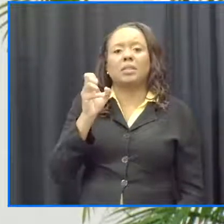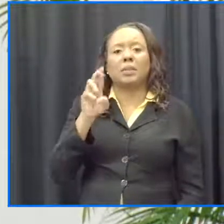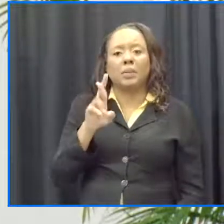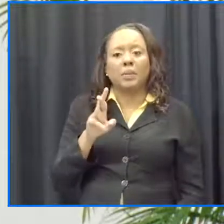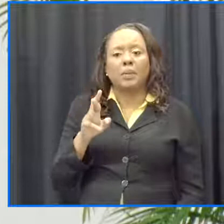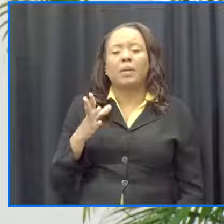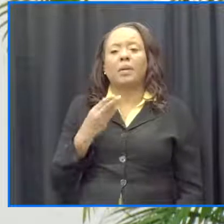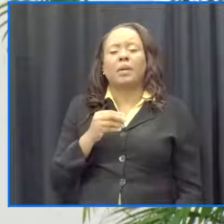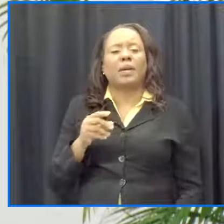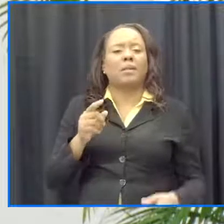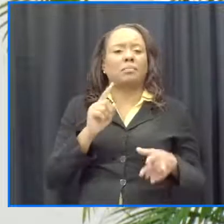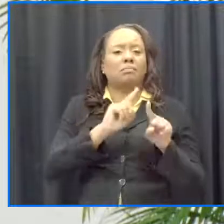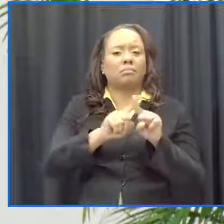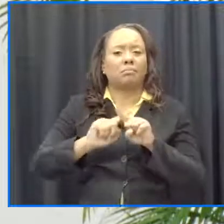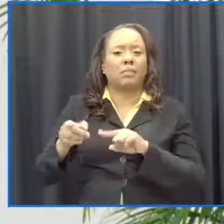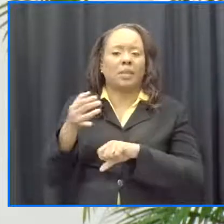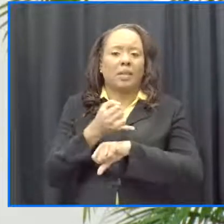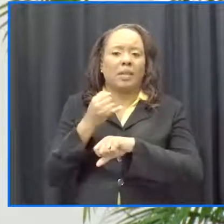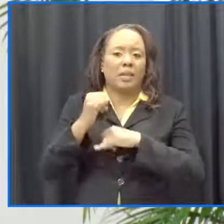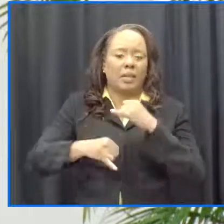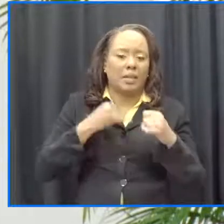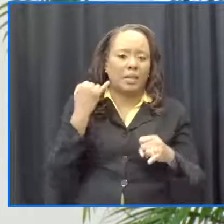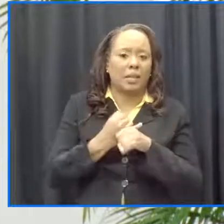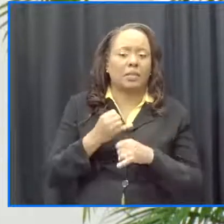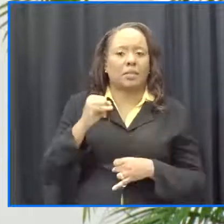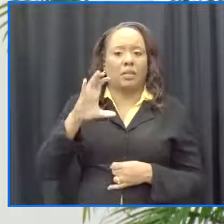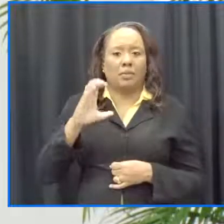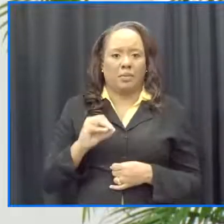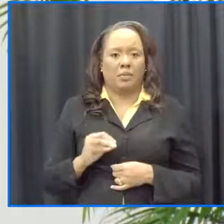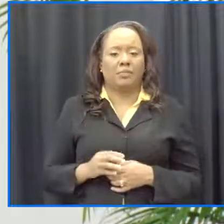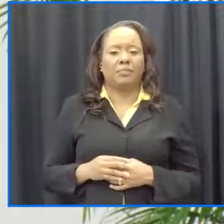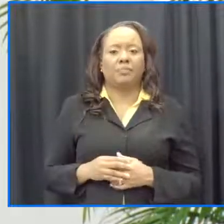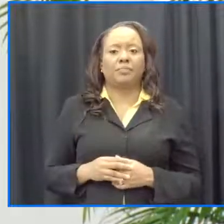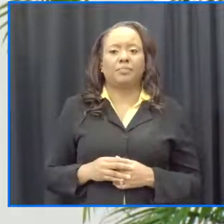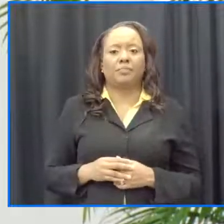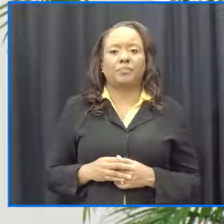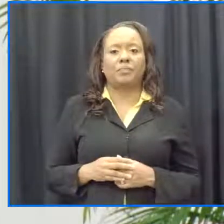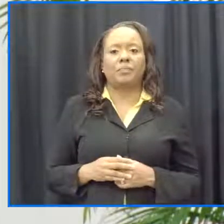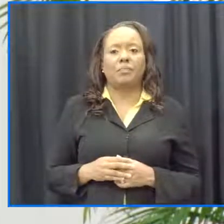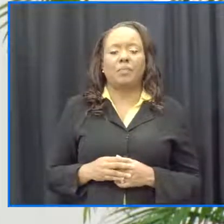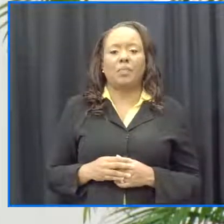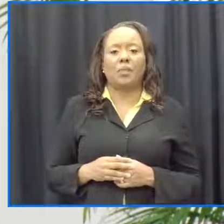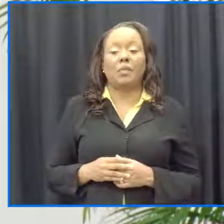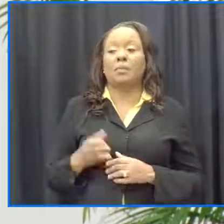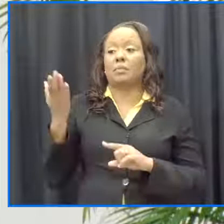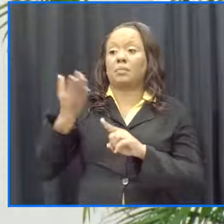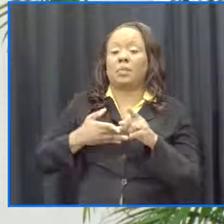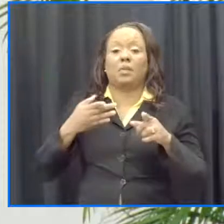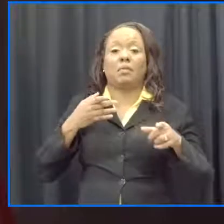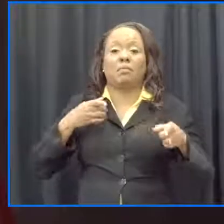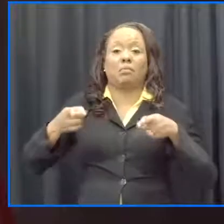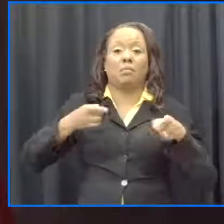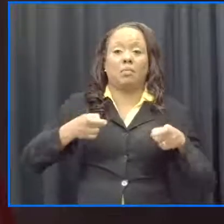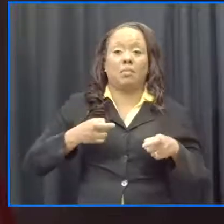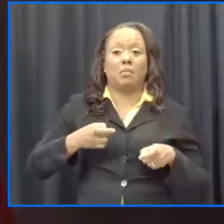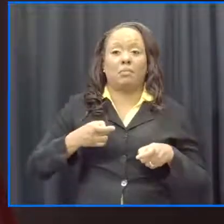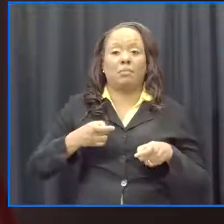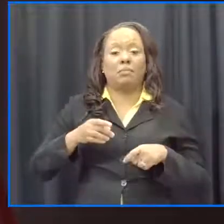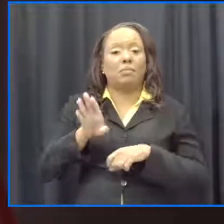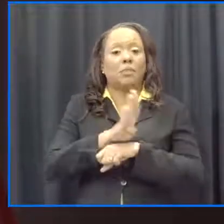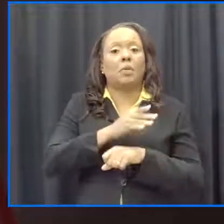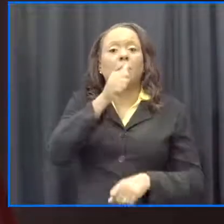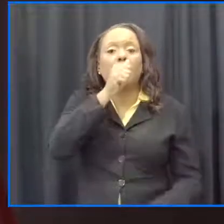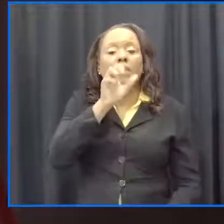Sagicor Financial Corporation, and several international captive insurance companies. He was chairman of the Barbados Private